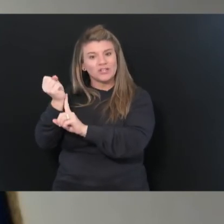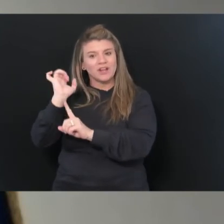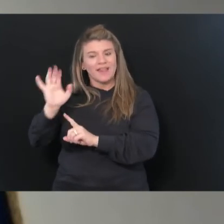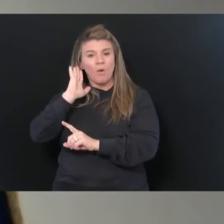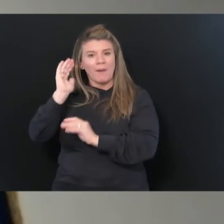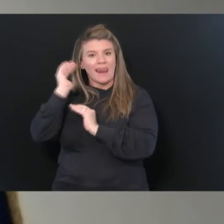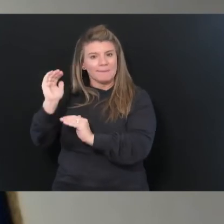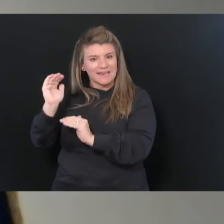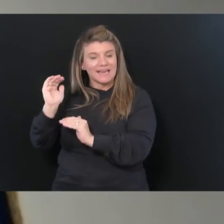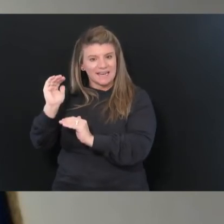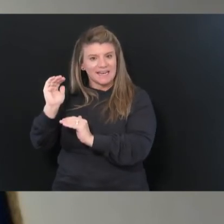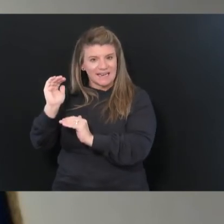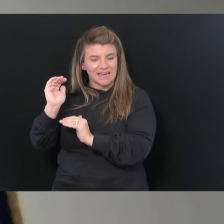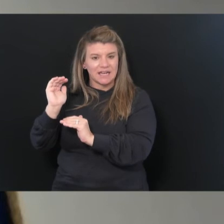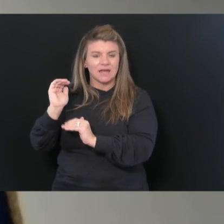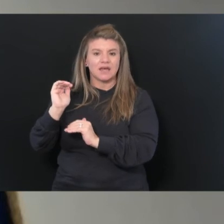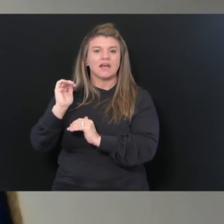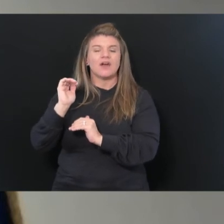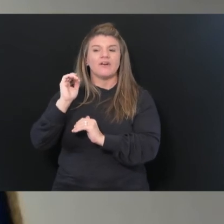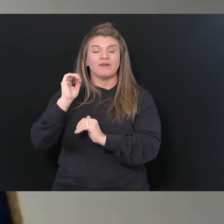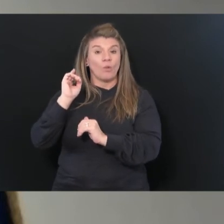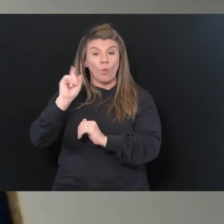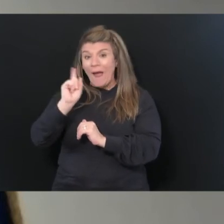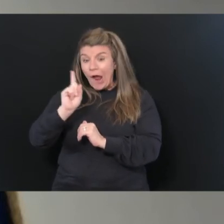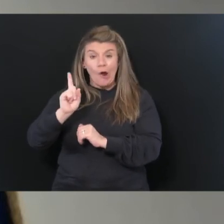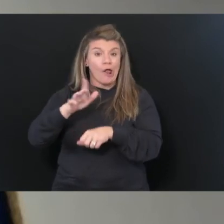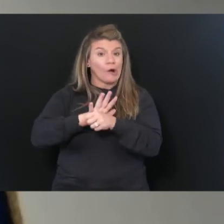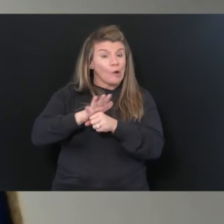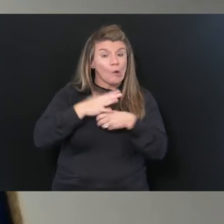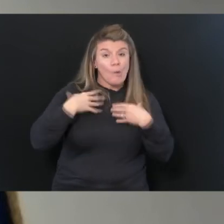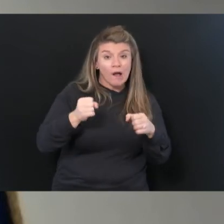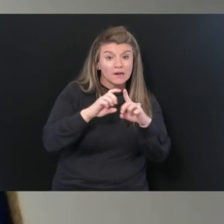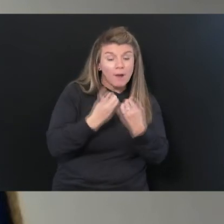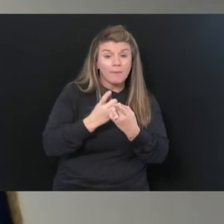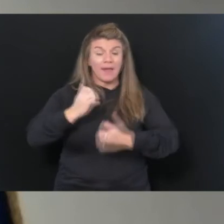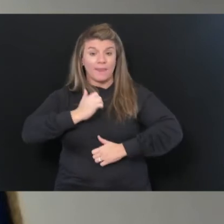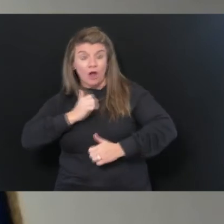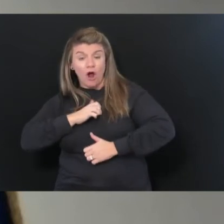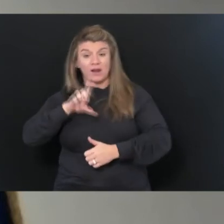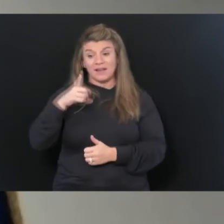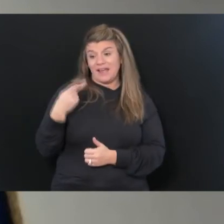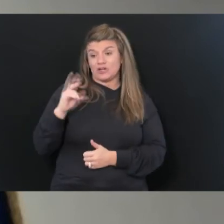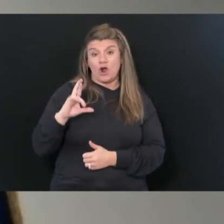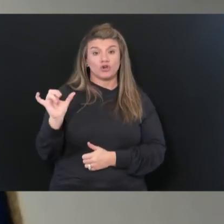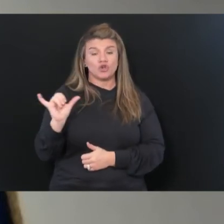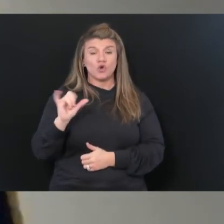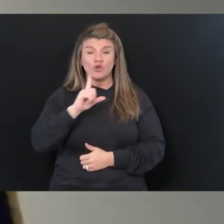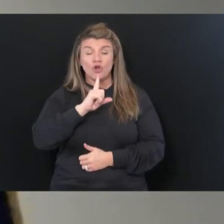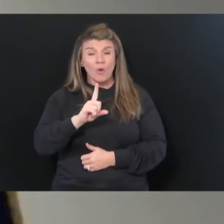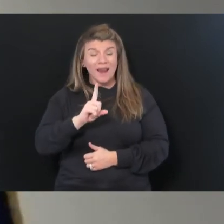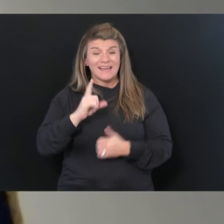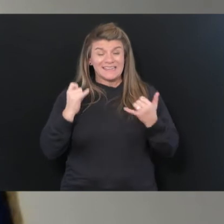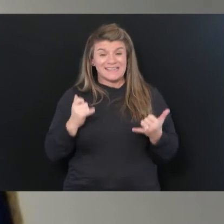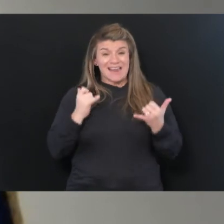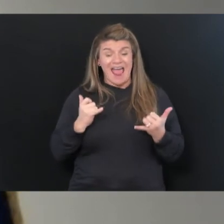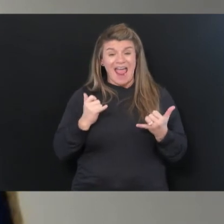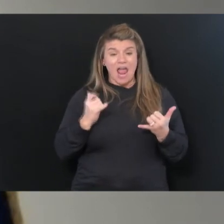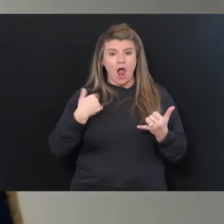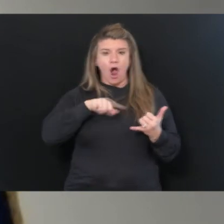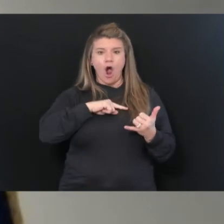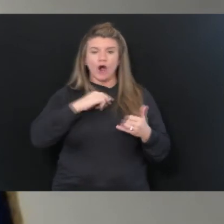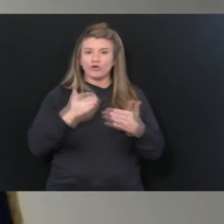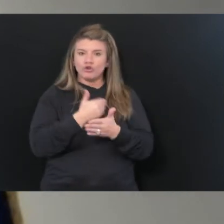limited, both by local health departments and at the Guard and at DHHR. So the efforts you've heard today that the governor